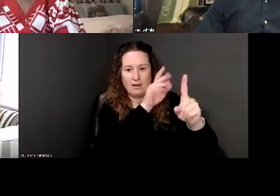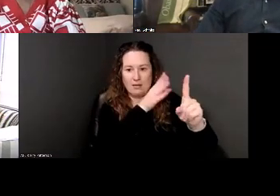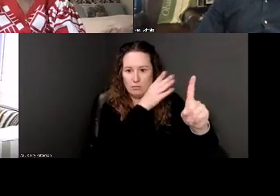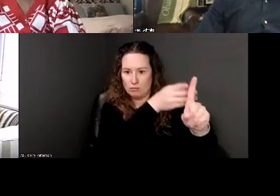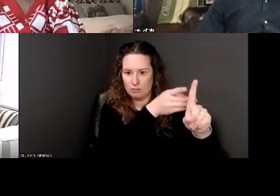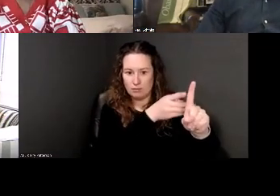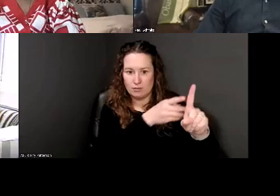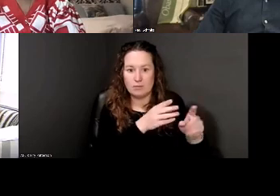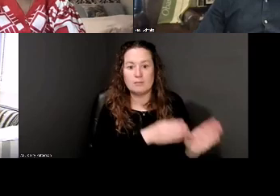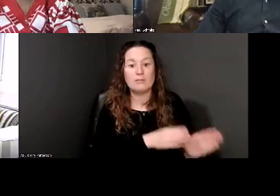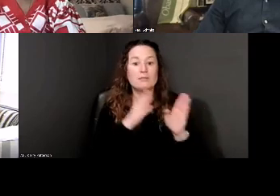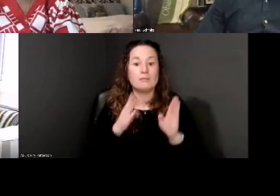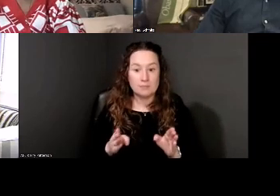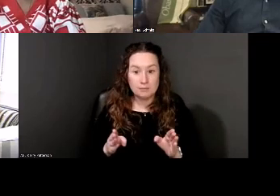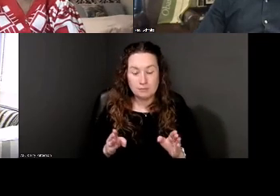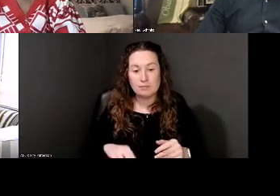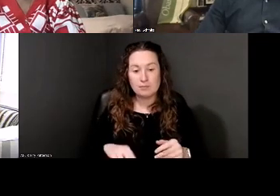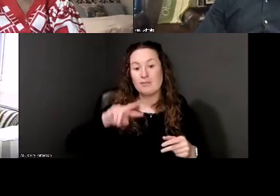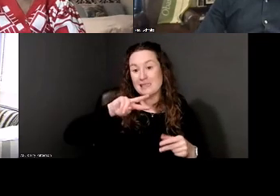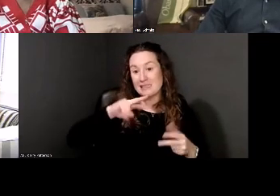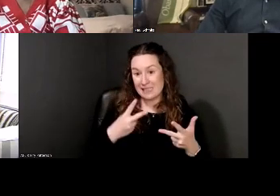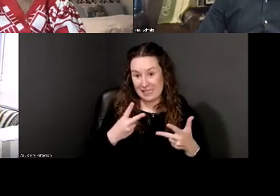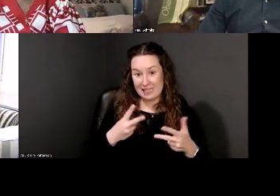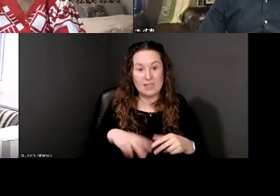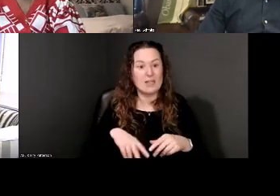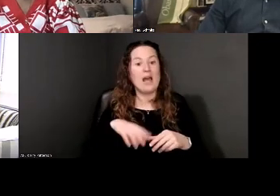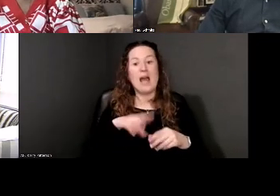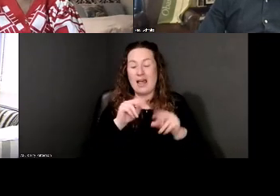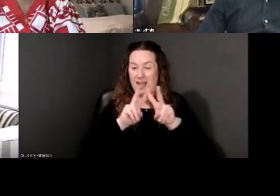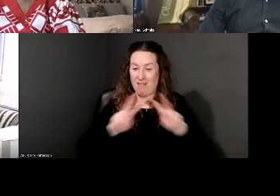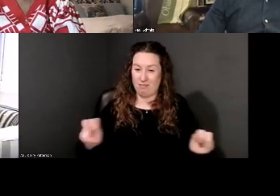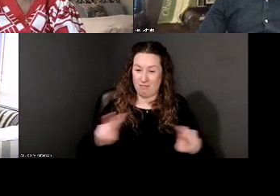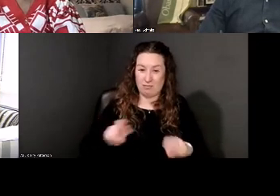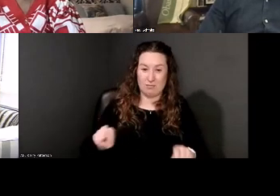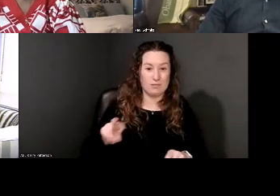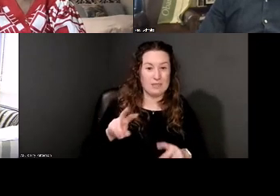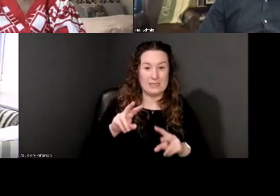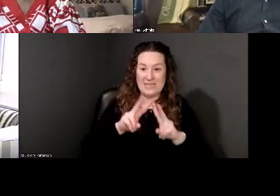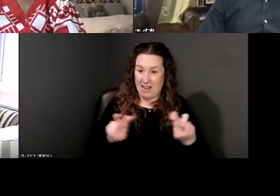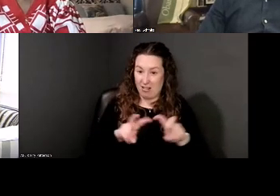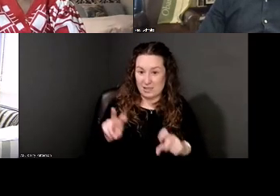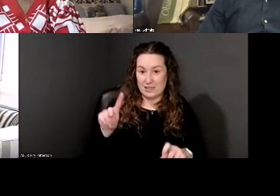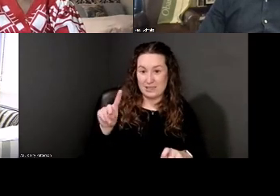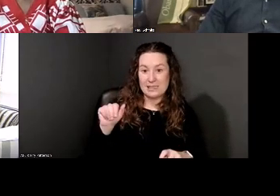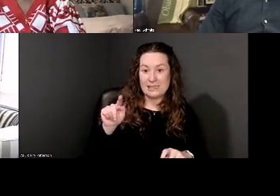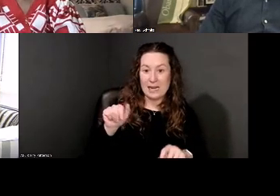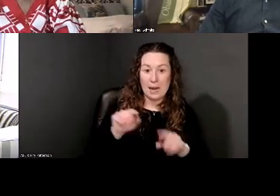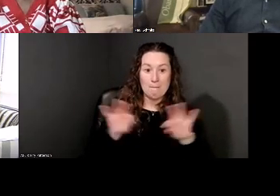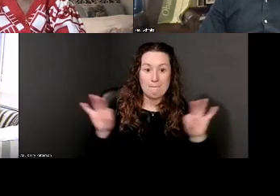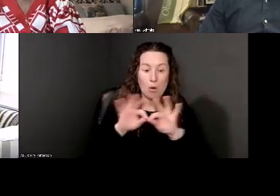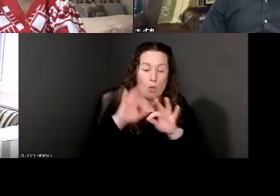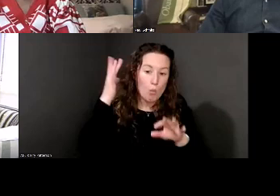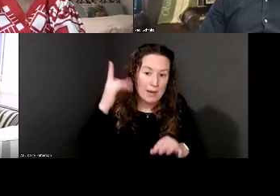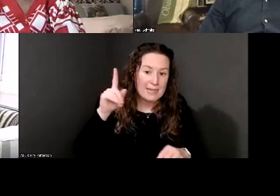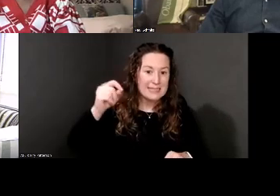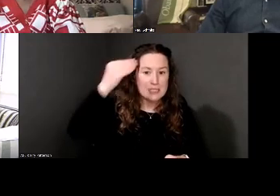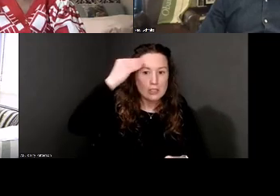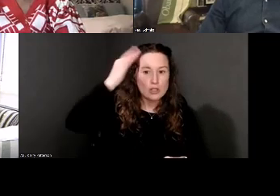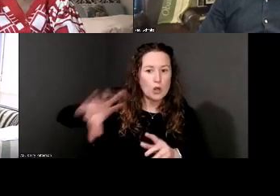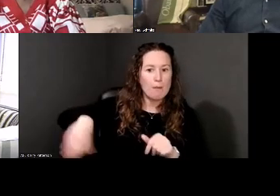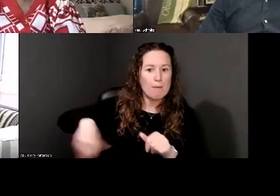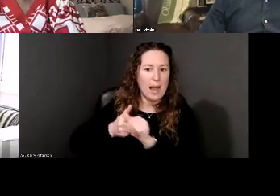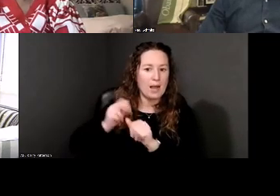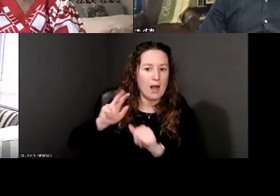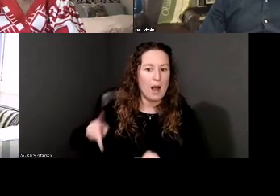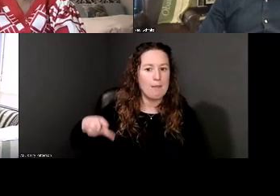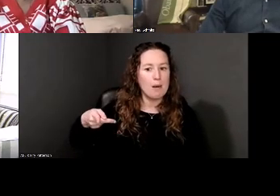step, and the robust analysis of the data are really important here, is to know your backup proxies, right?